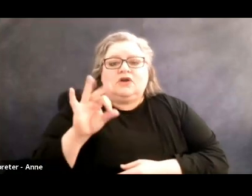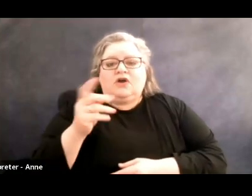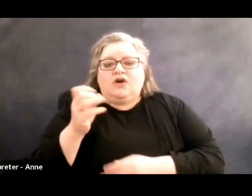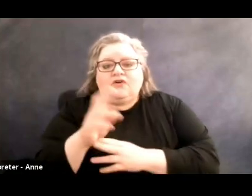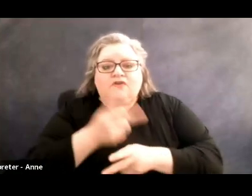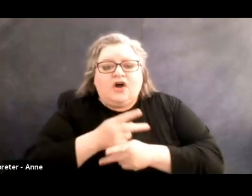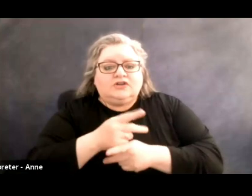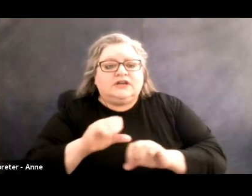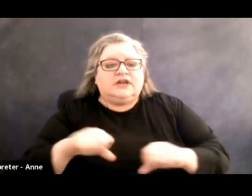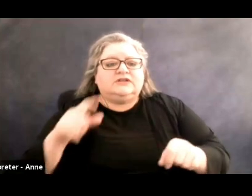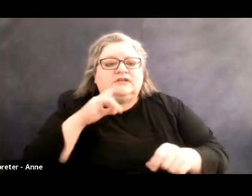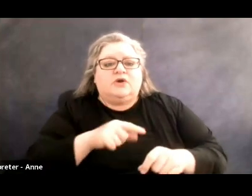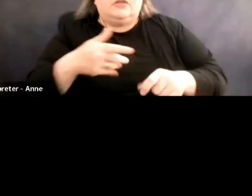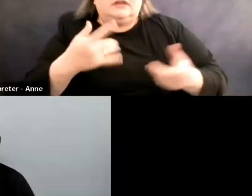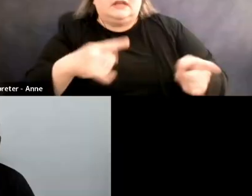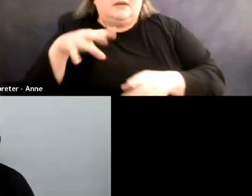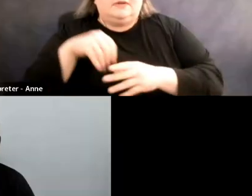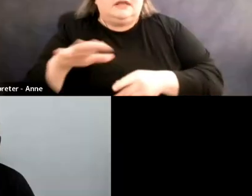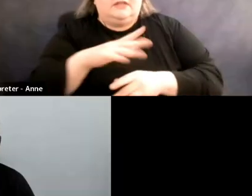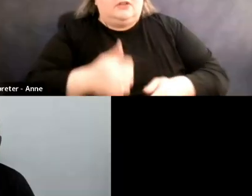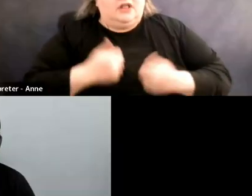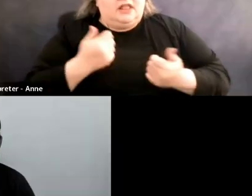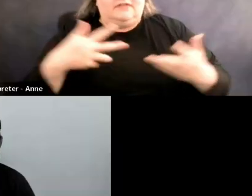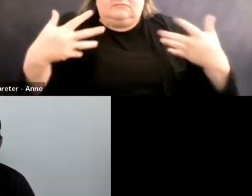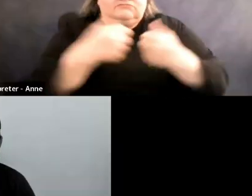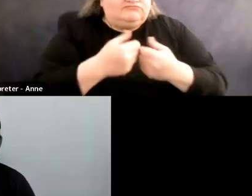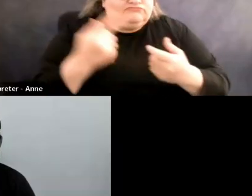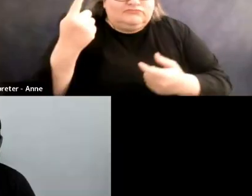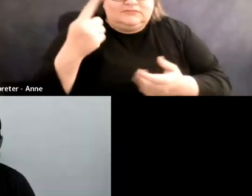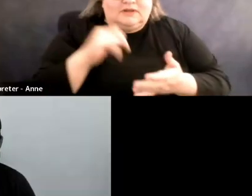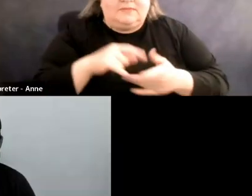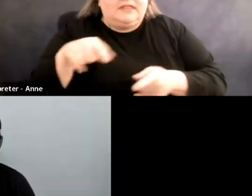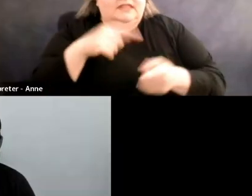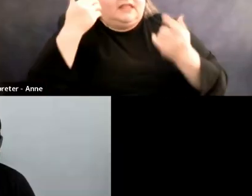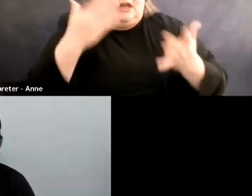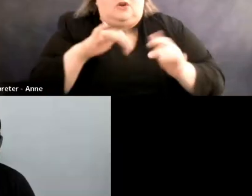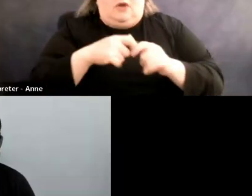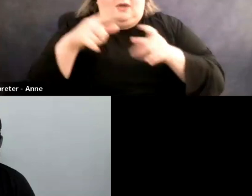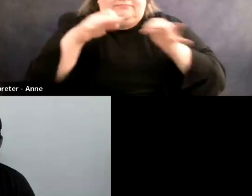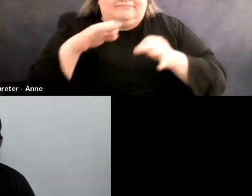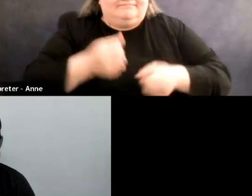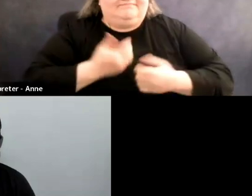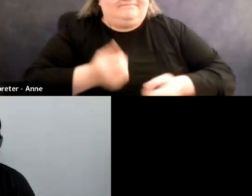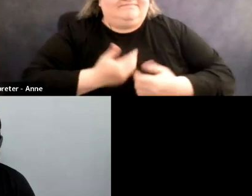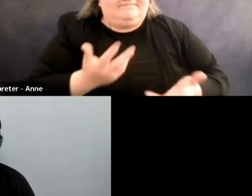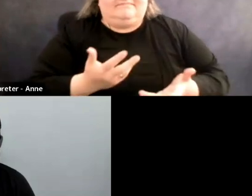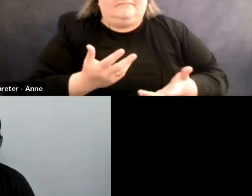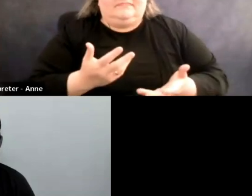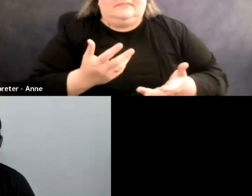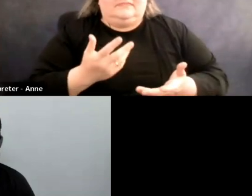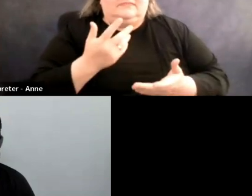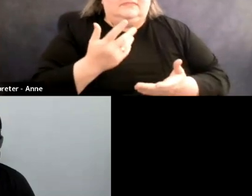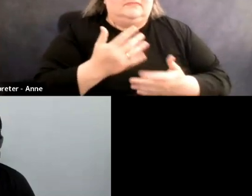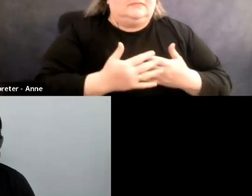life, even a car accident or something that they don't even know how to explain, a flood,